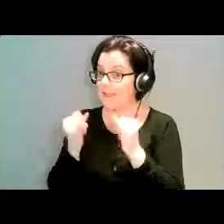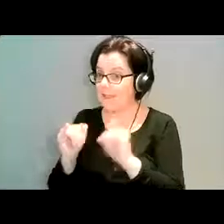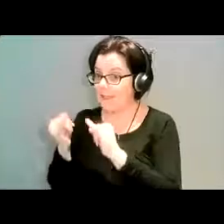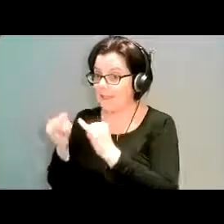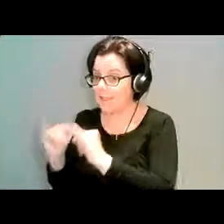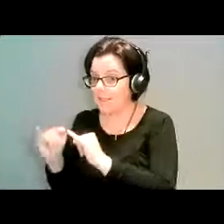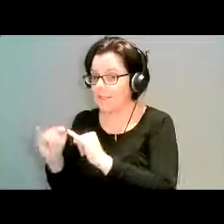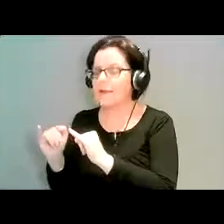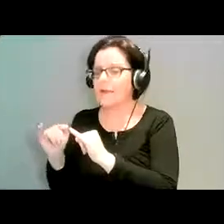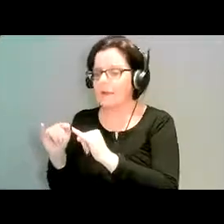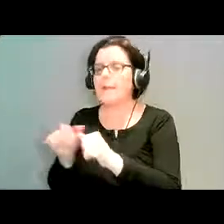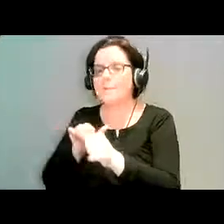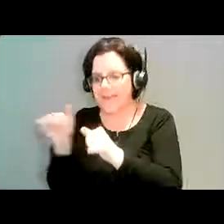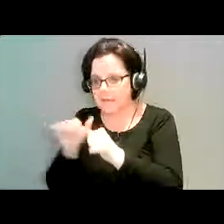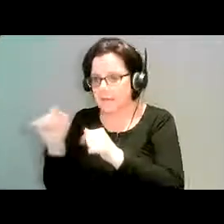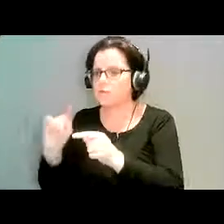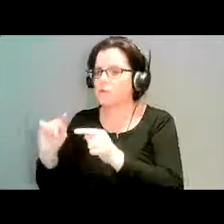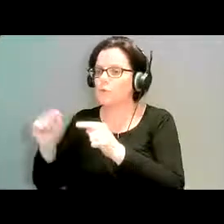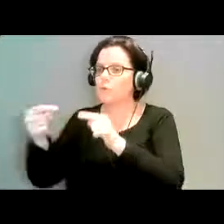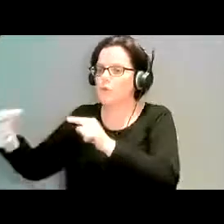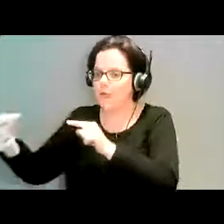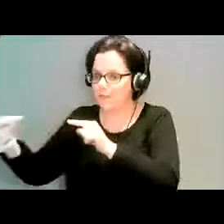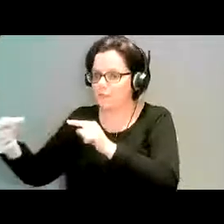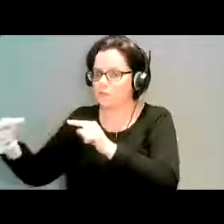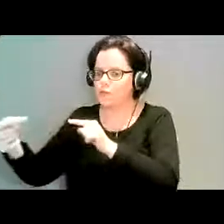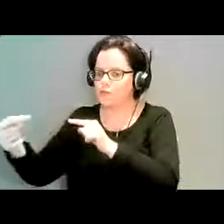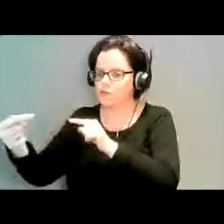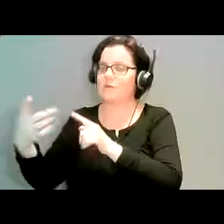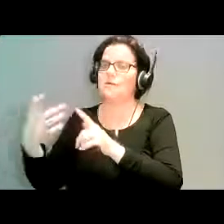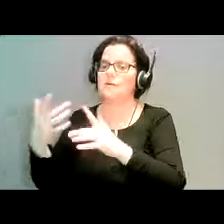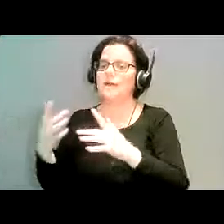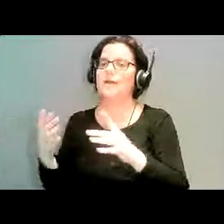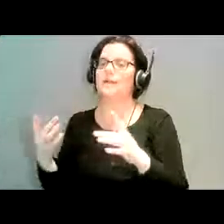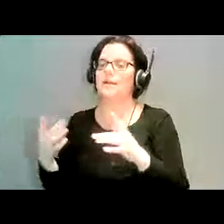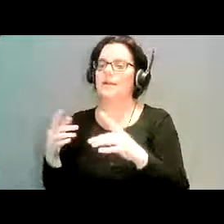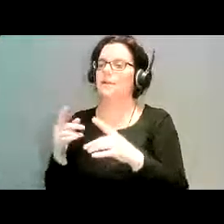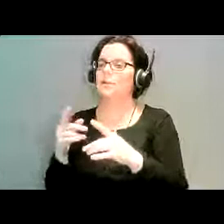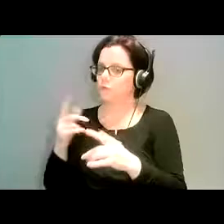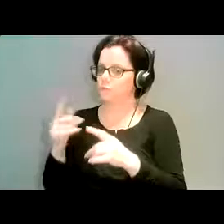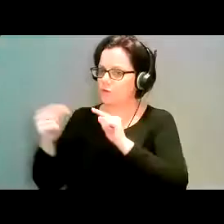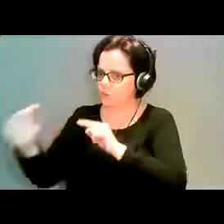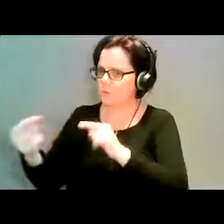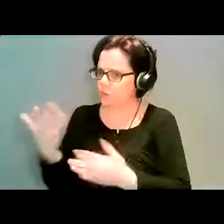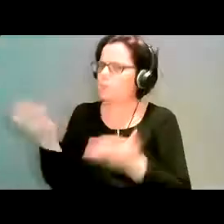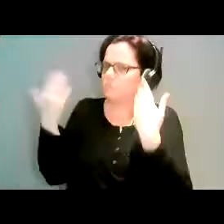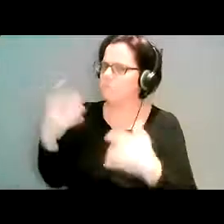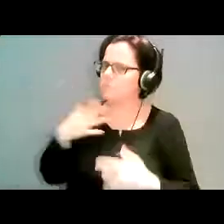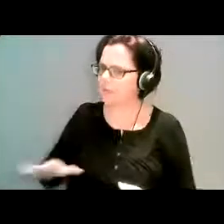it's probably better to challenge their refusal to let you do that rather than do it secretly.